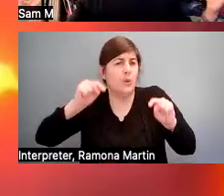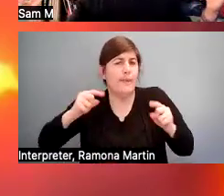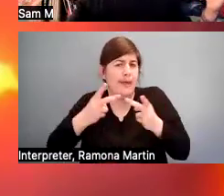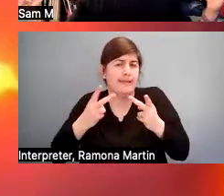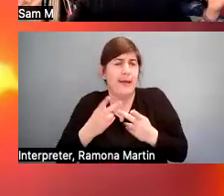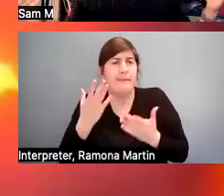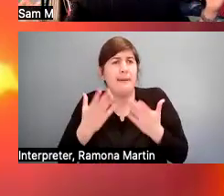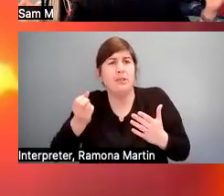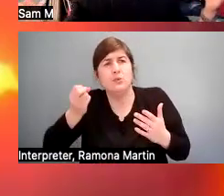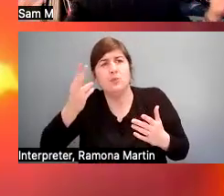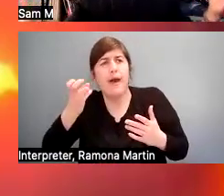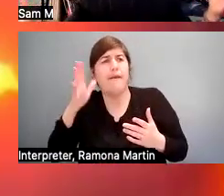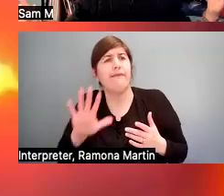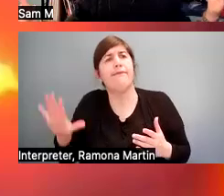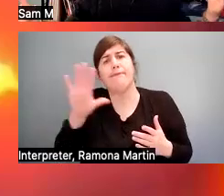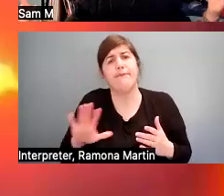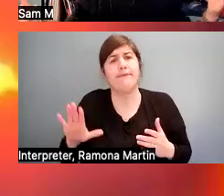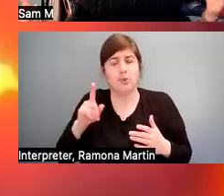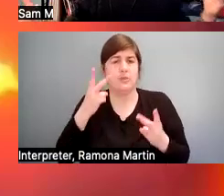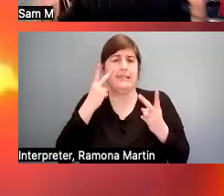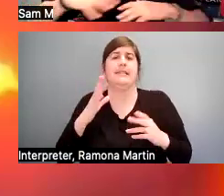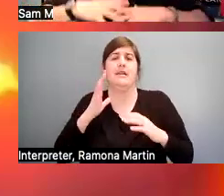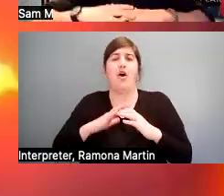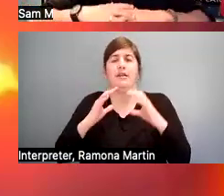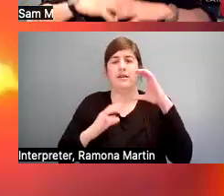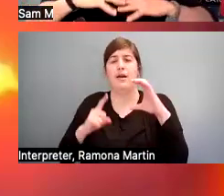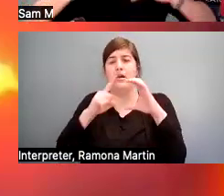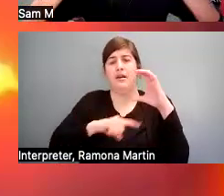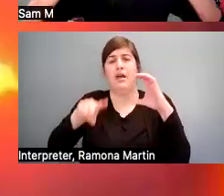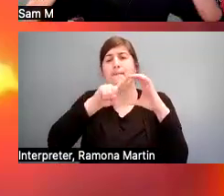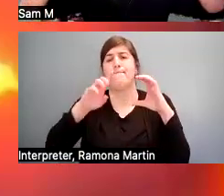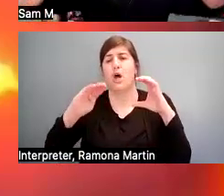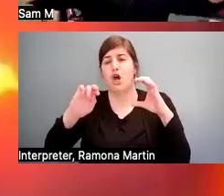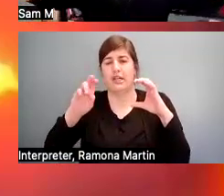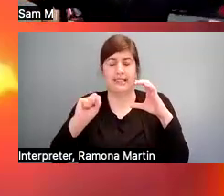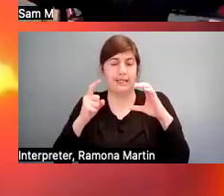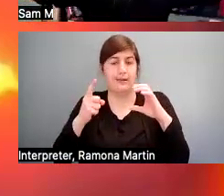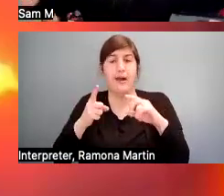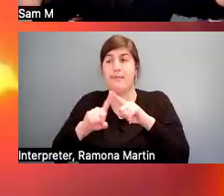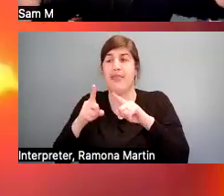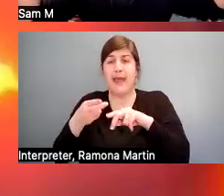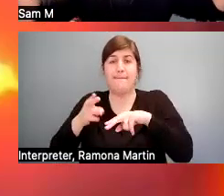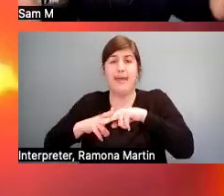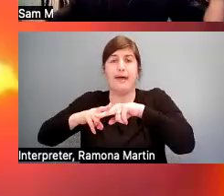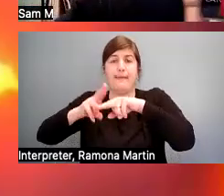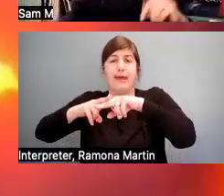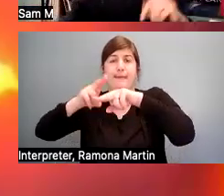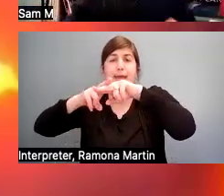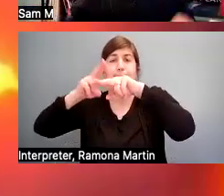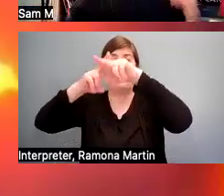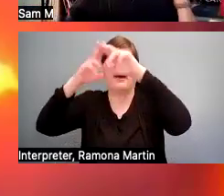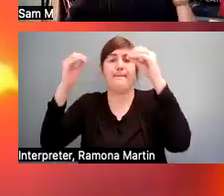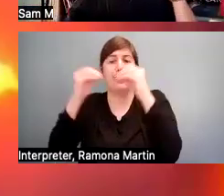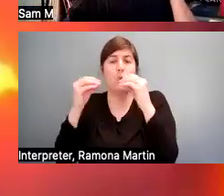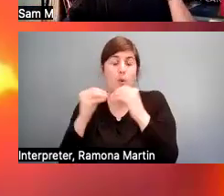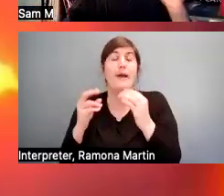so volcanoes you would see on the surface of Mars. But because of that, they just build and build and build and build over time. And that means